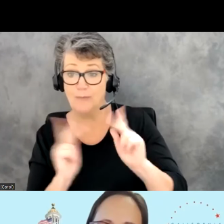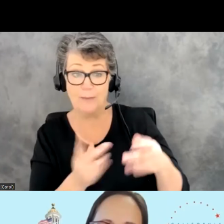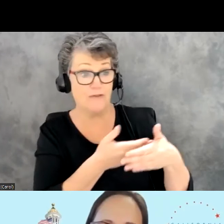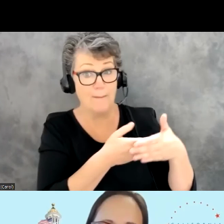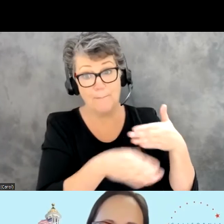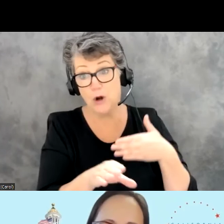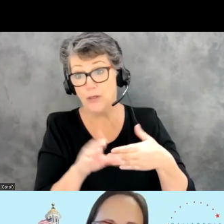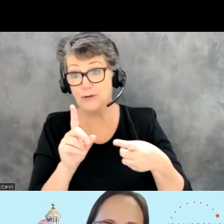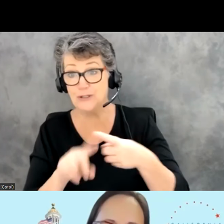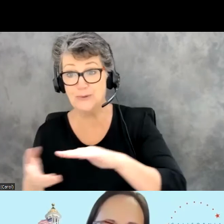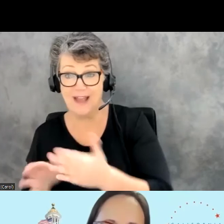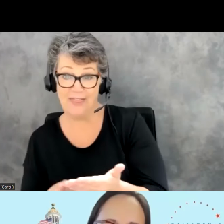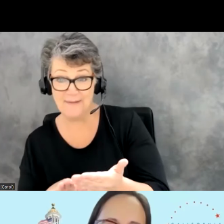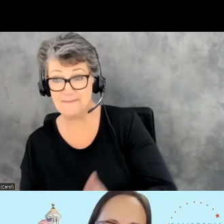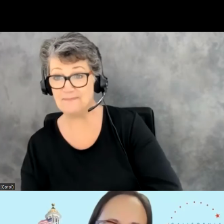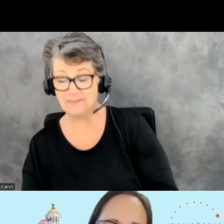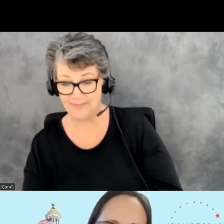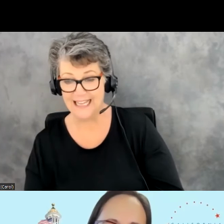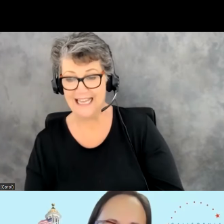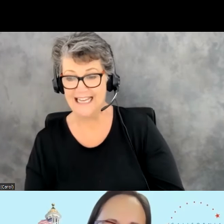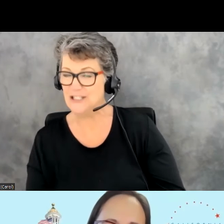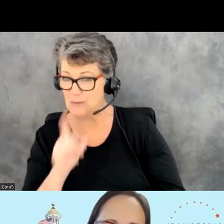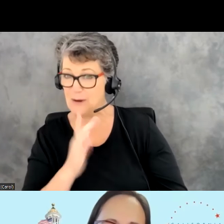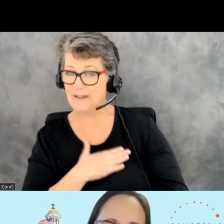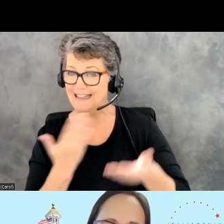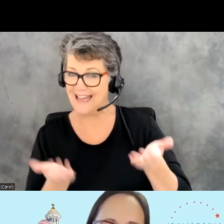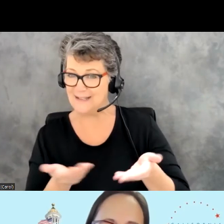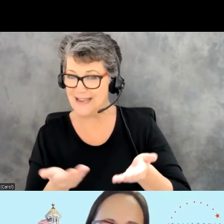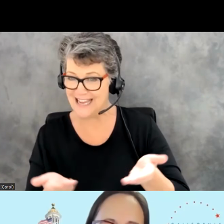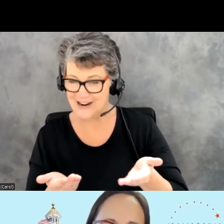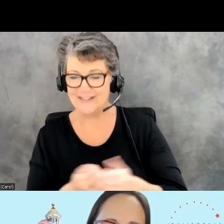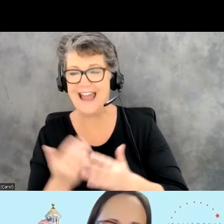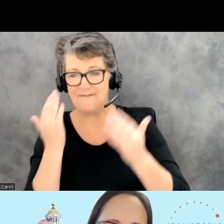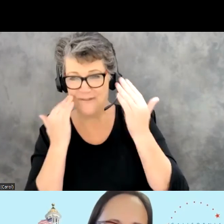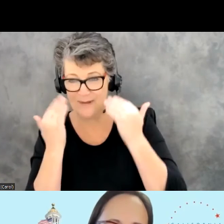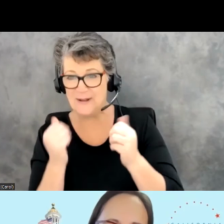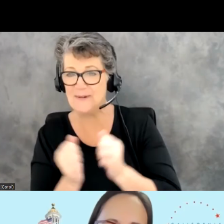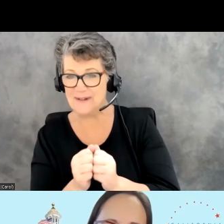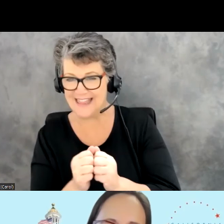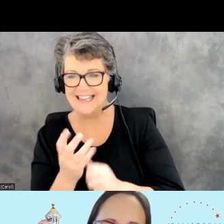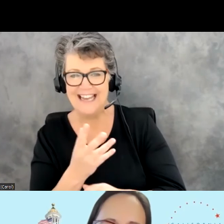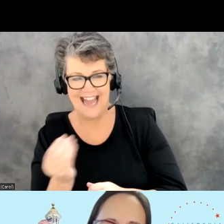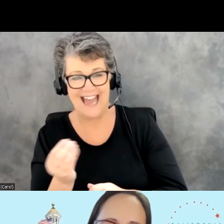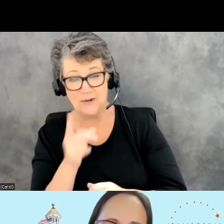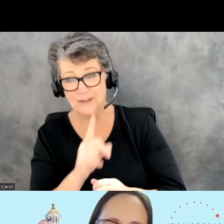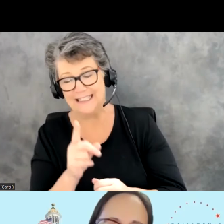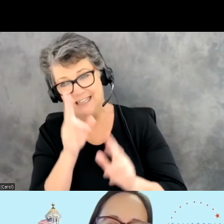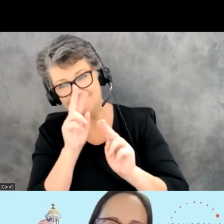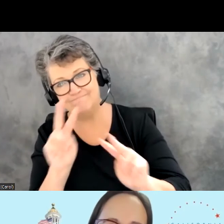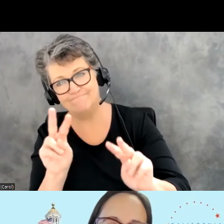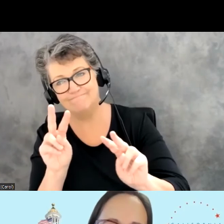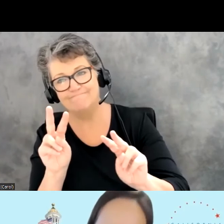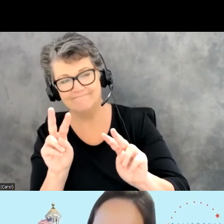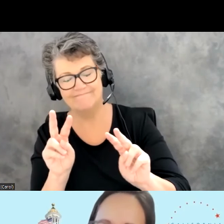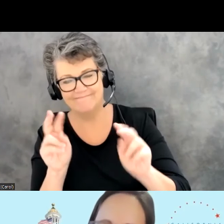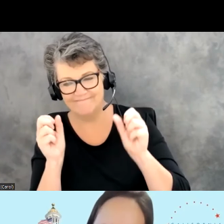to death. So really glad to be here, and I'm familiar with and really admire a